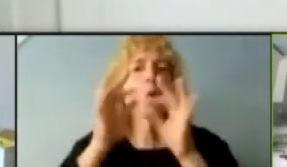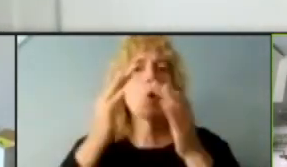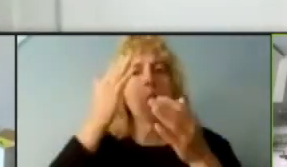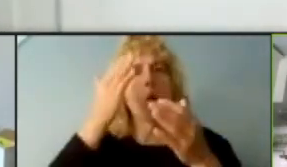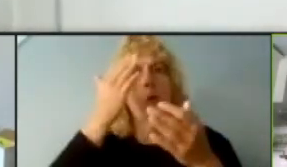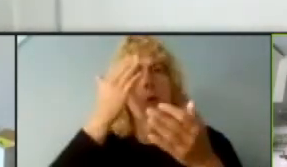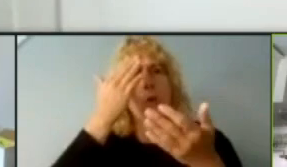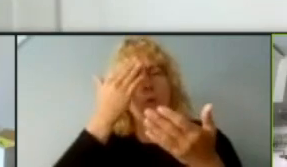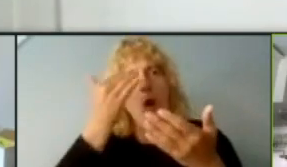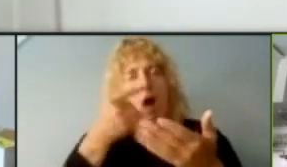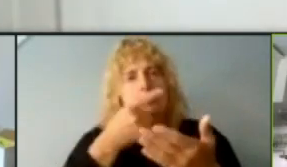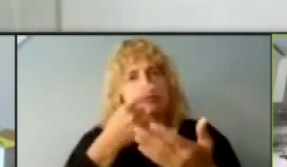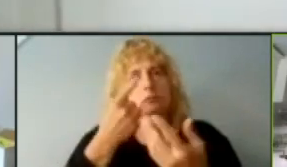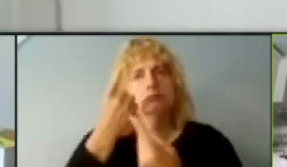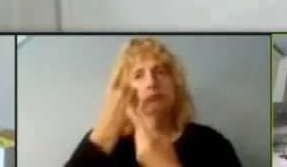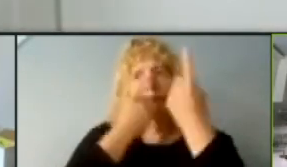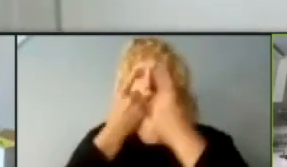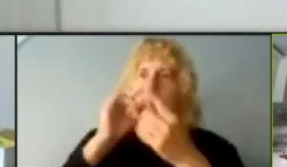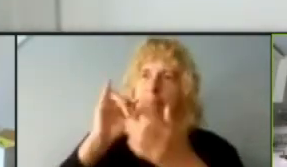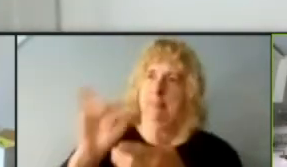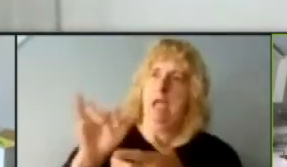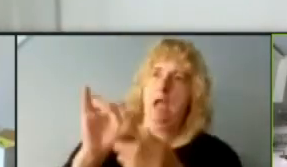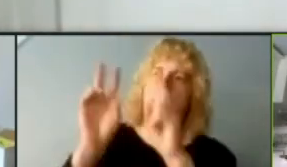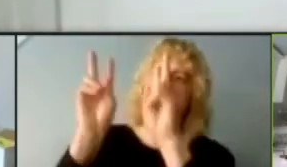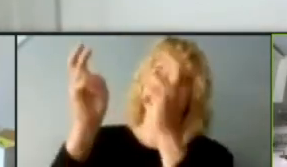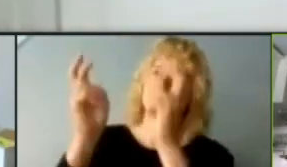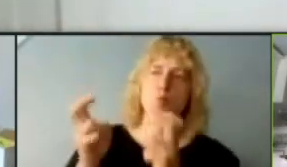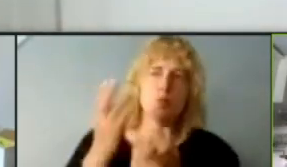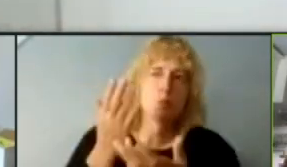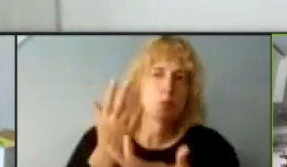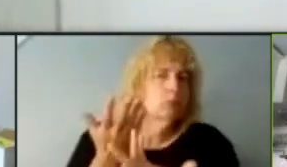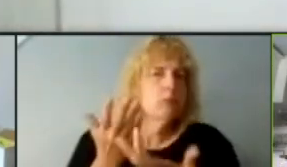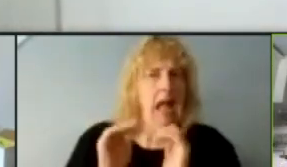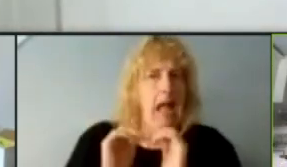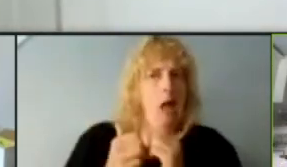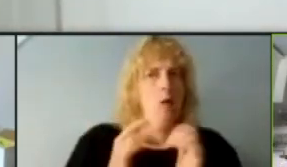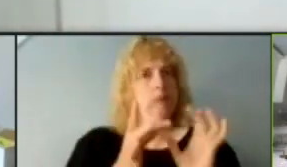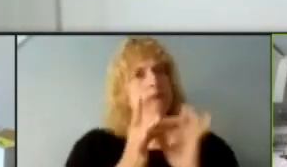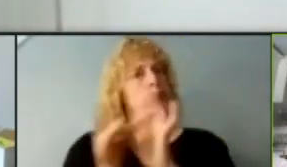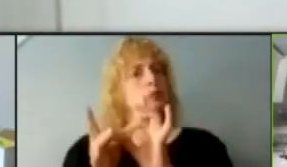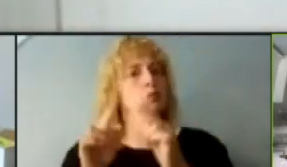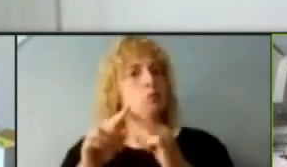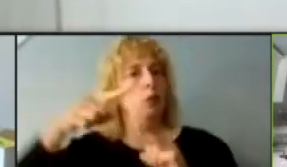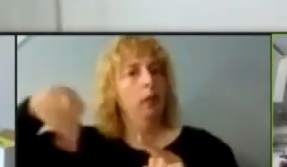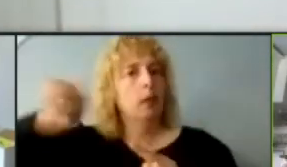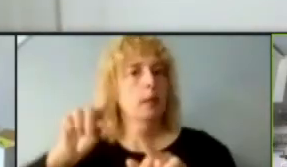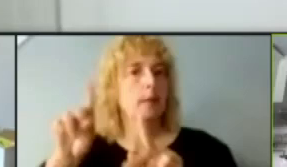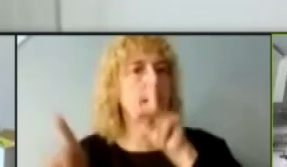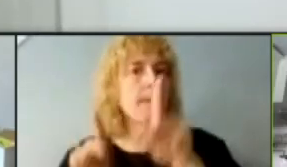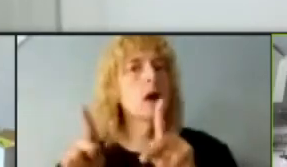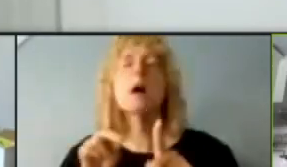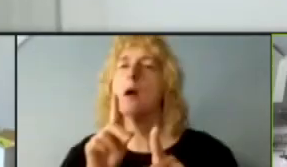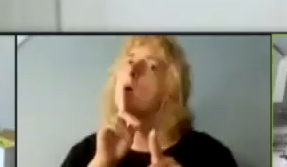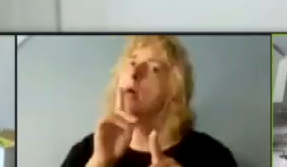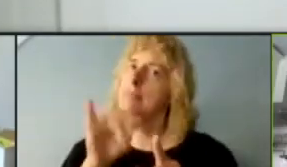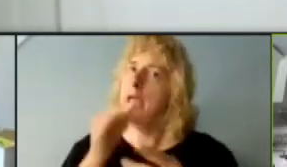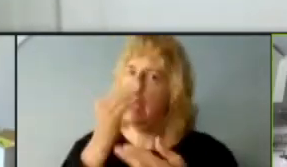issues that she's studying. I think that information is a very powerful tool. And most